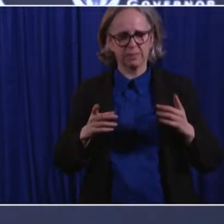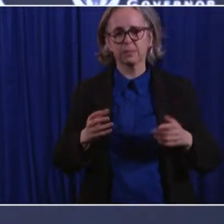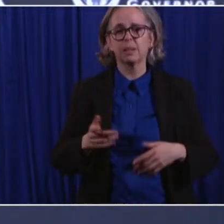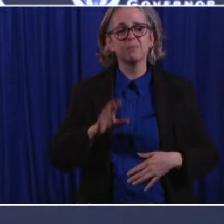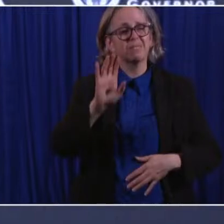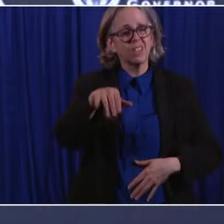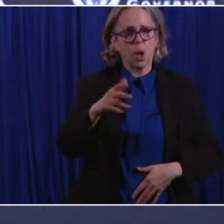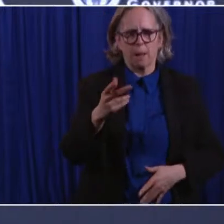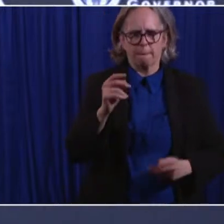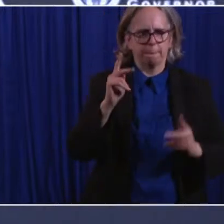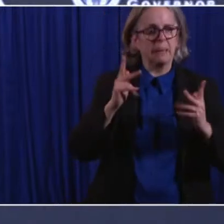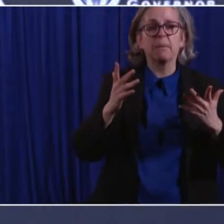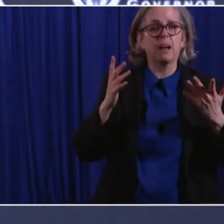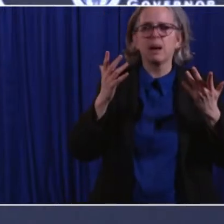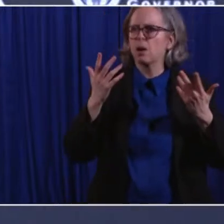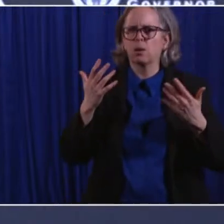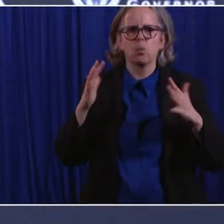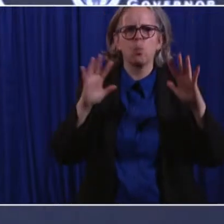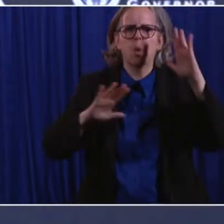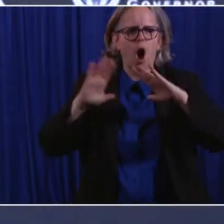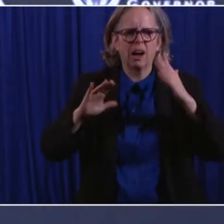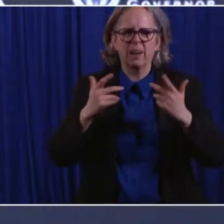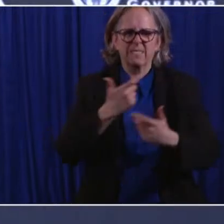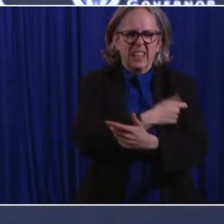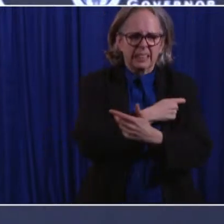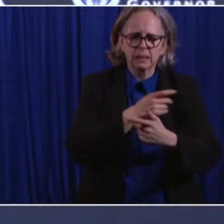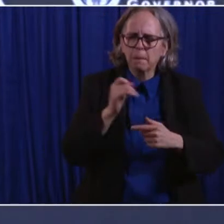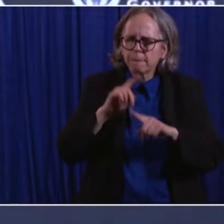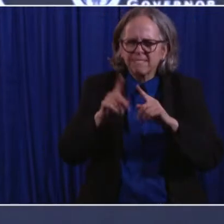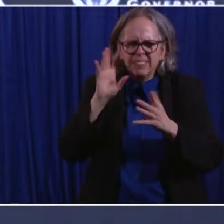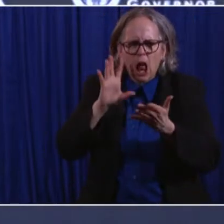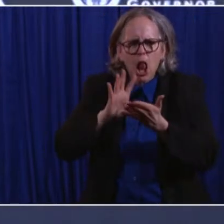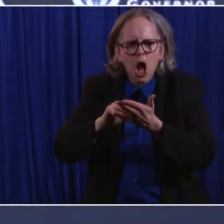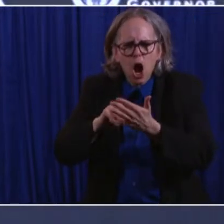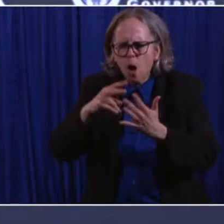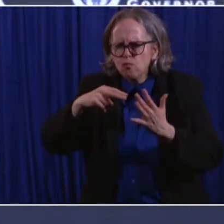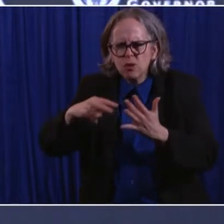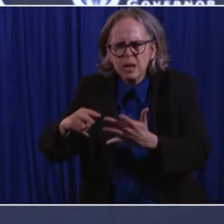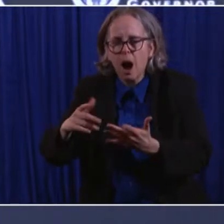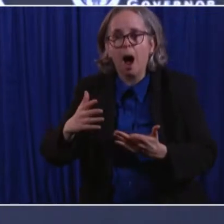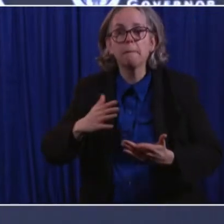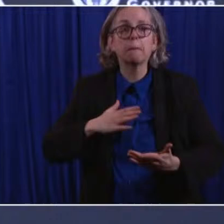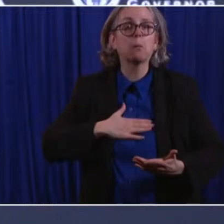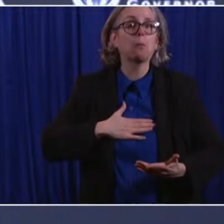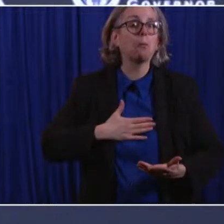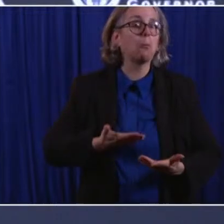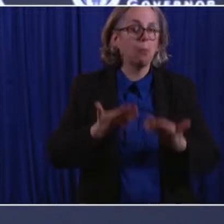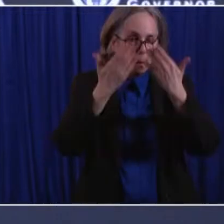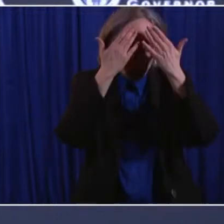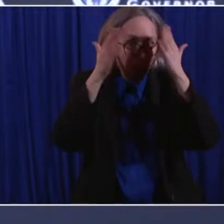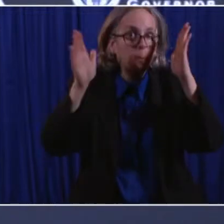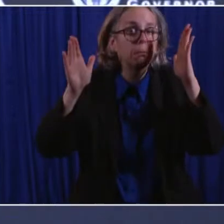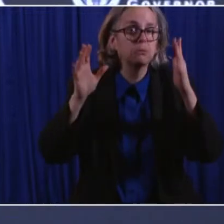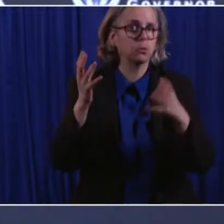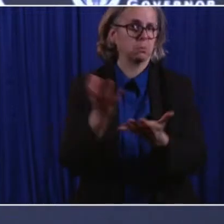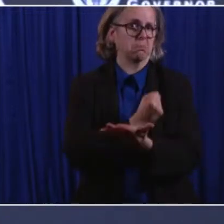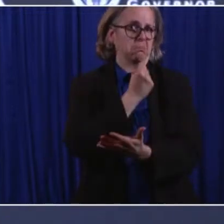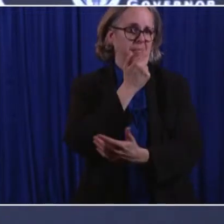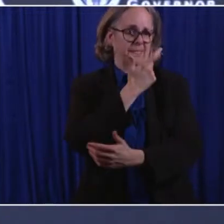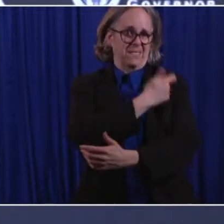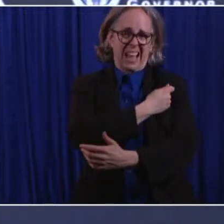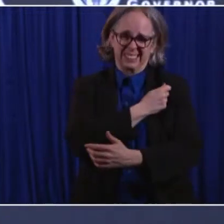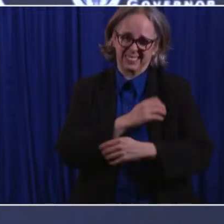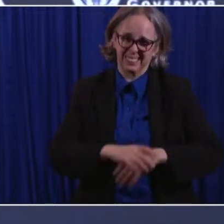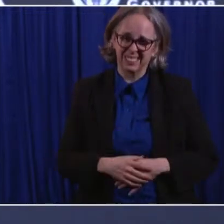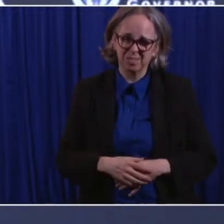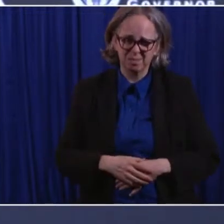it. But yeah, I'm very, very concerned that we'll hit the numbers that we have to hit. And so it's going to